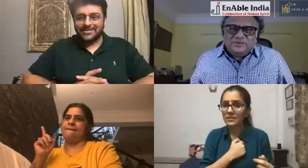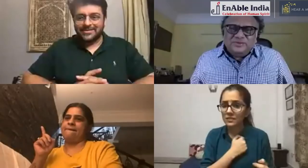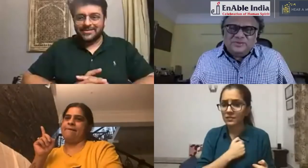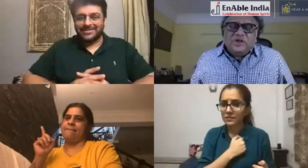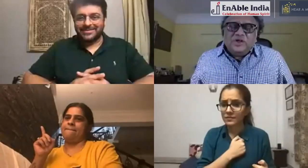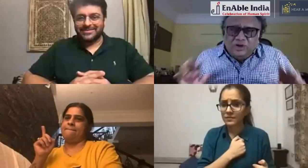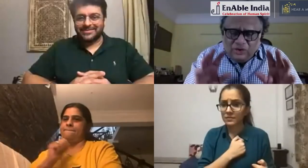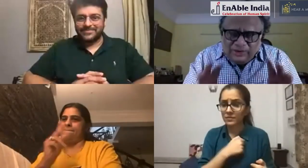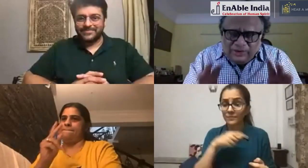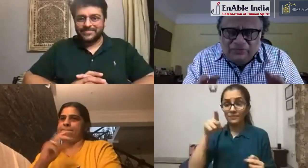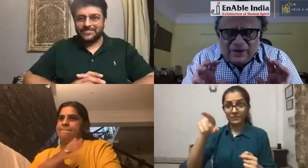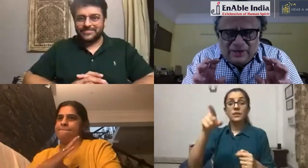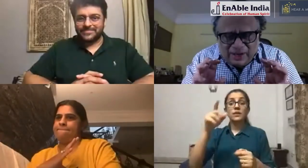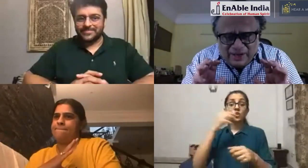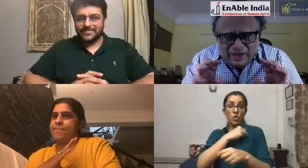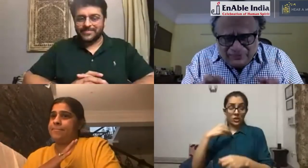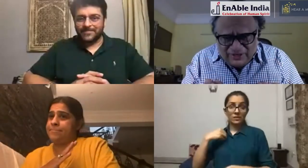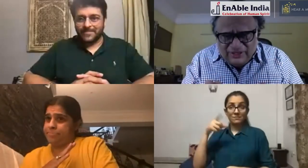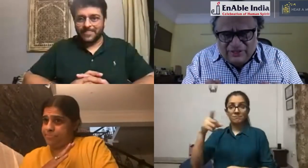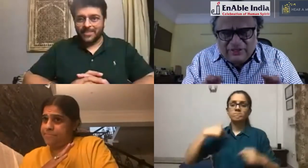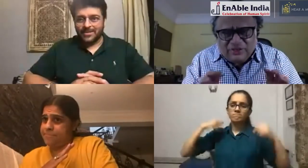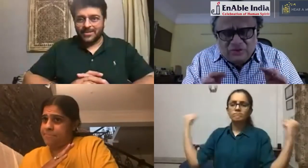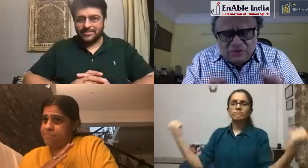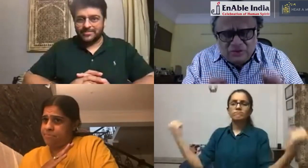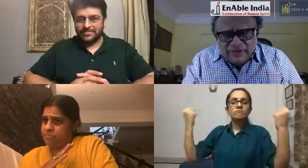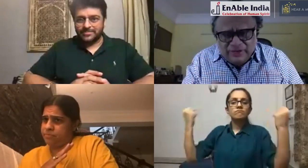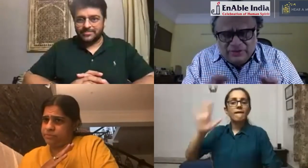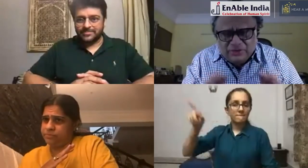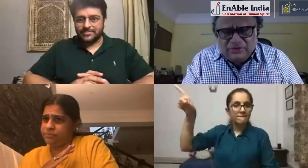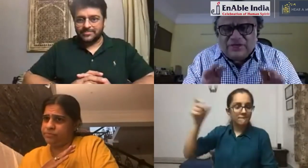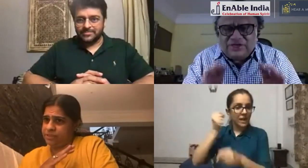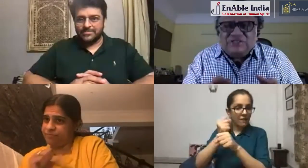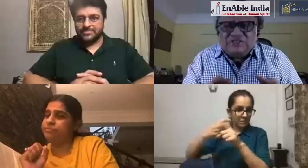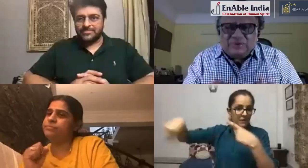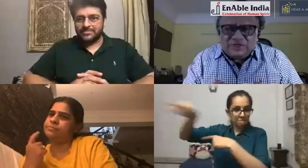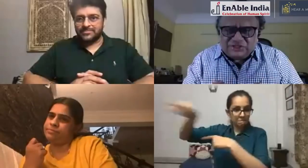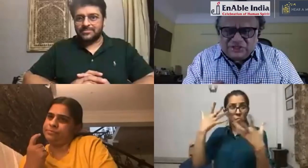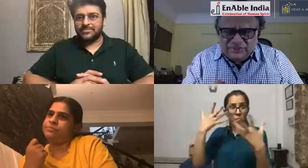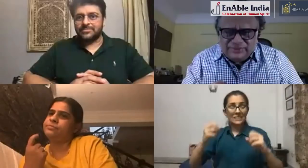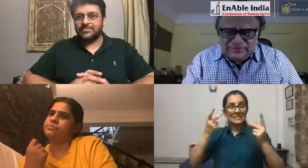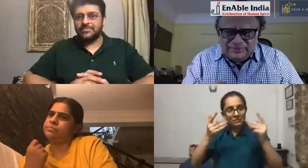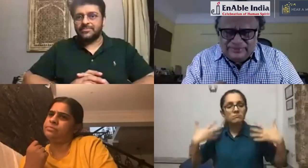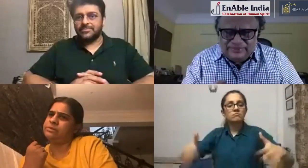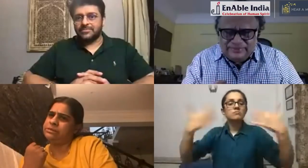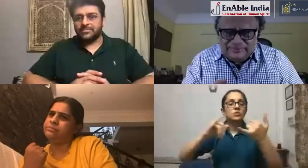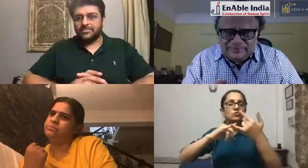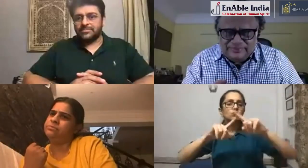Sorry? Lot of effort going to increase the production.